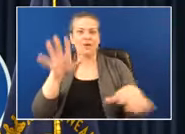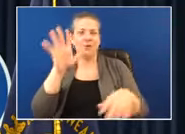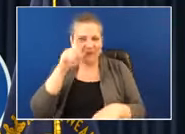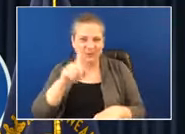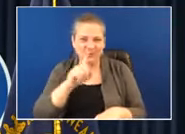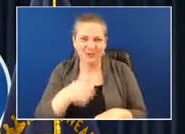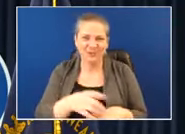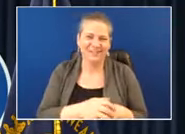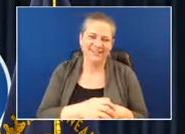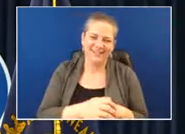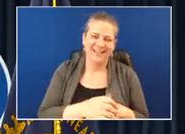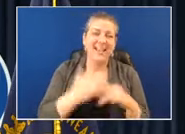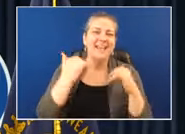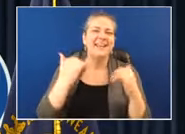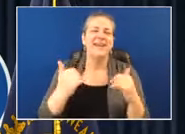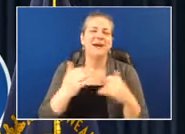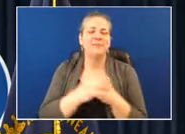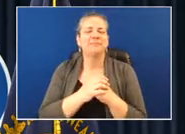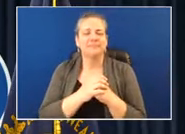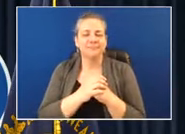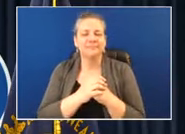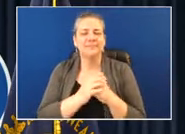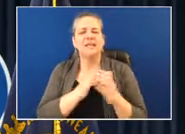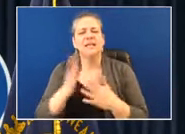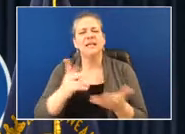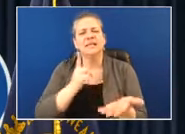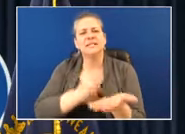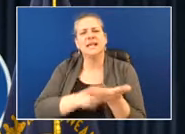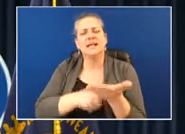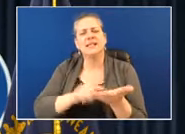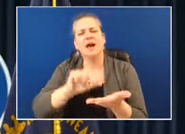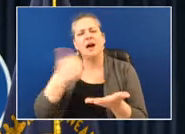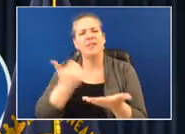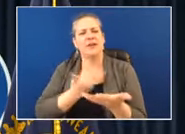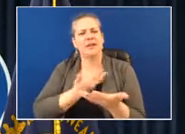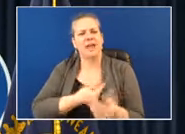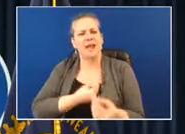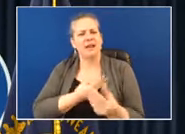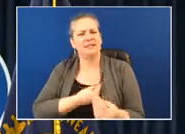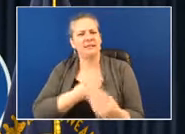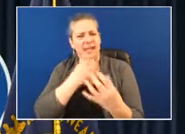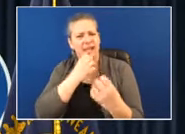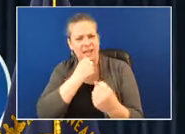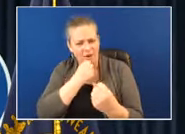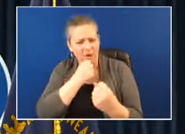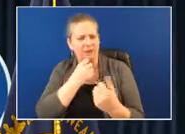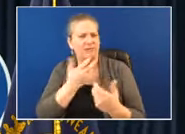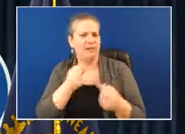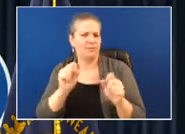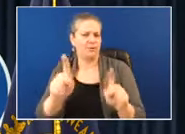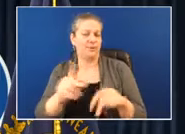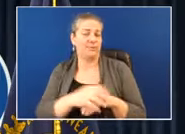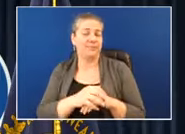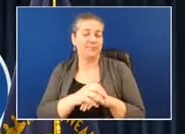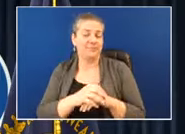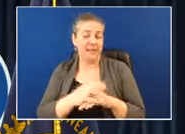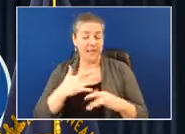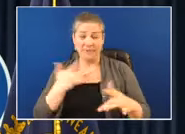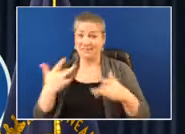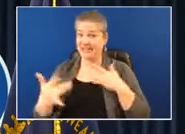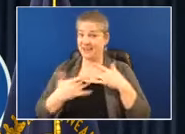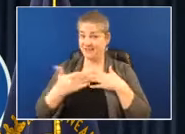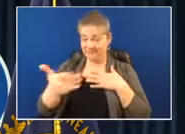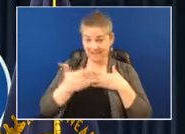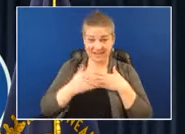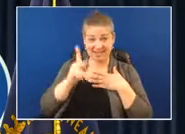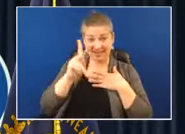So let's talk about some other kindness and caring opportunities. Today, I'm excited to invite Kentuckians to two special